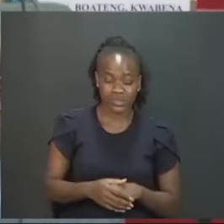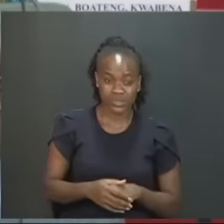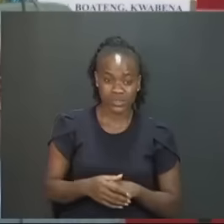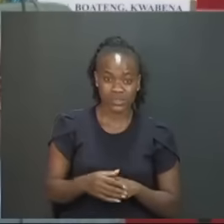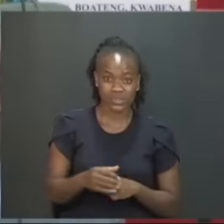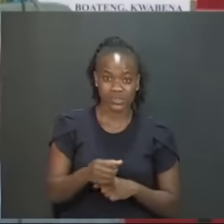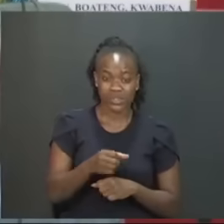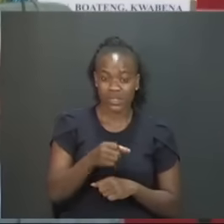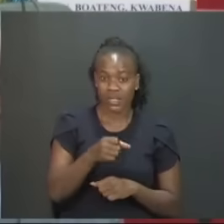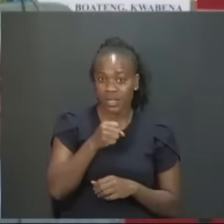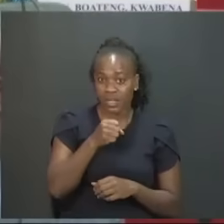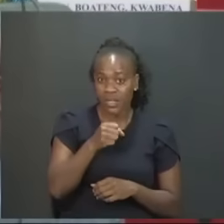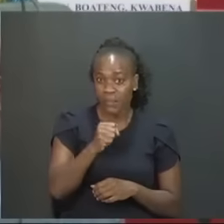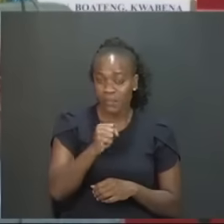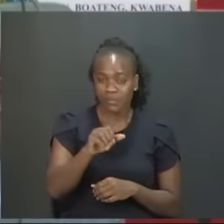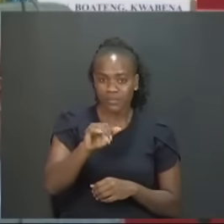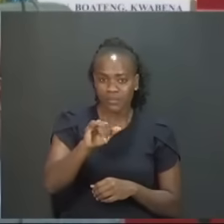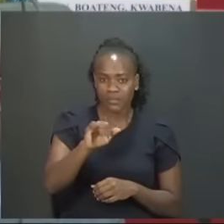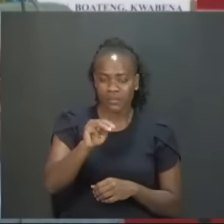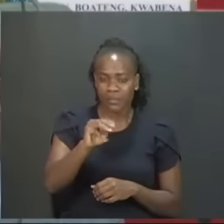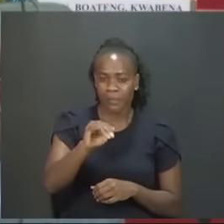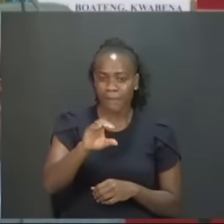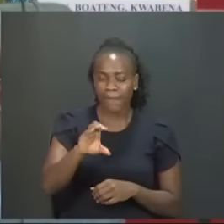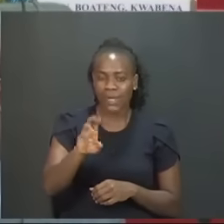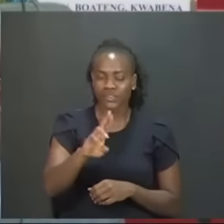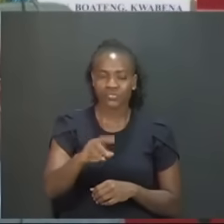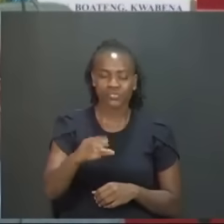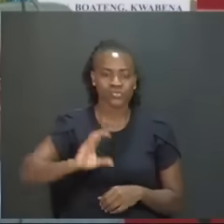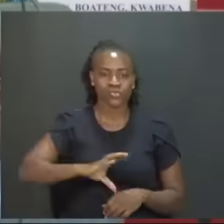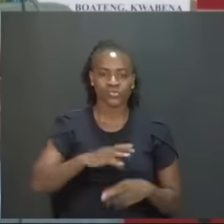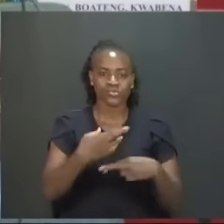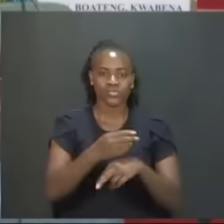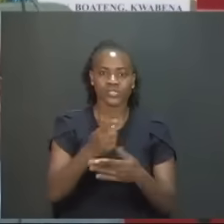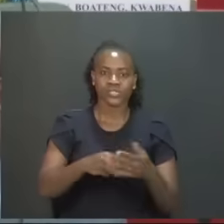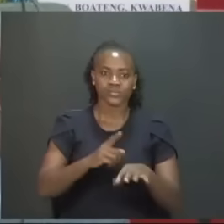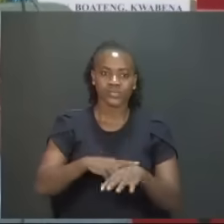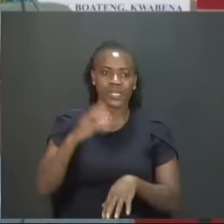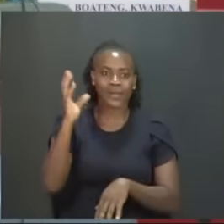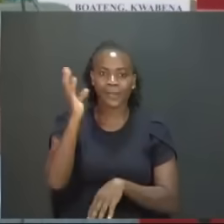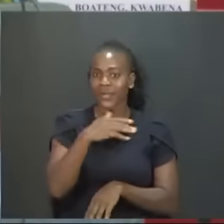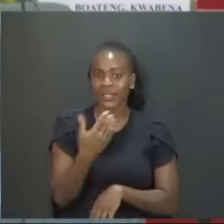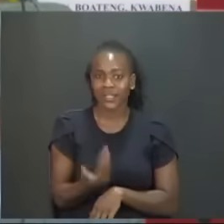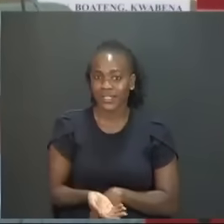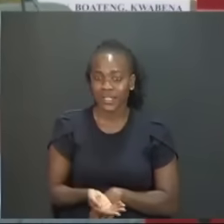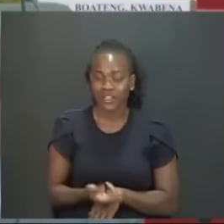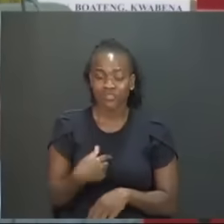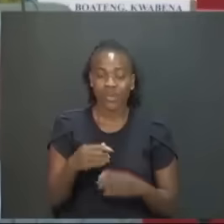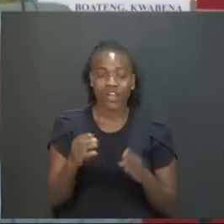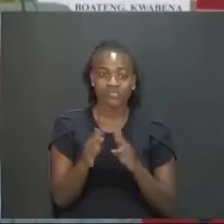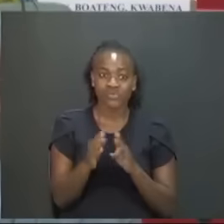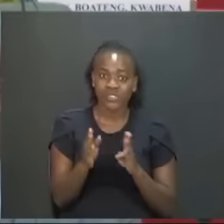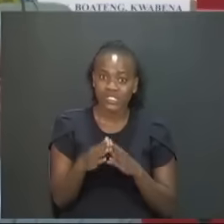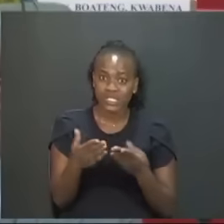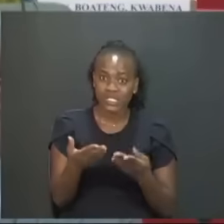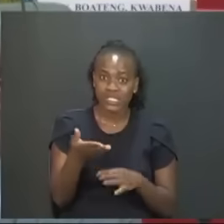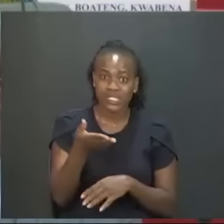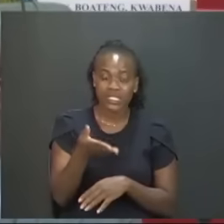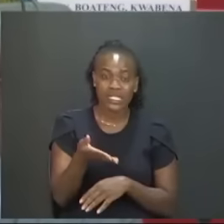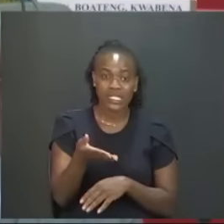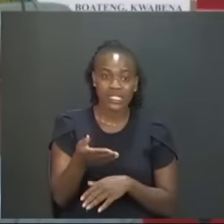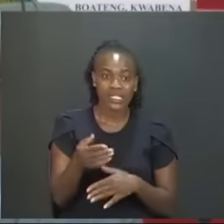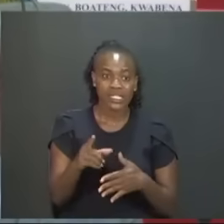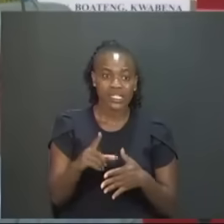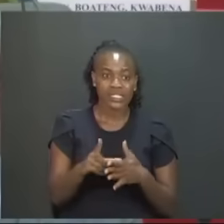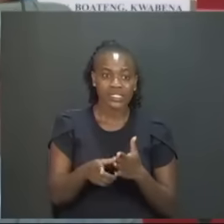in the committee rooms. At times, it's also embarrassing that you are holding meeting in the rooms and